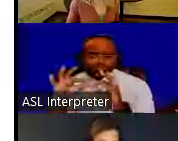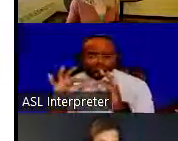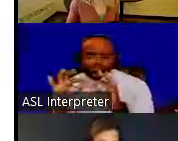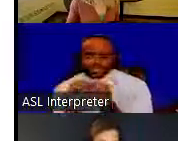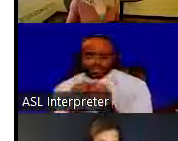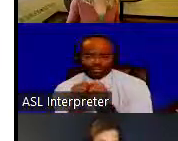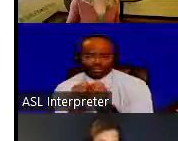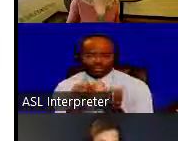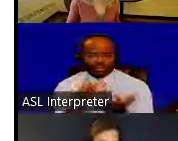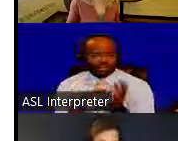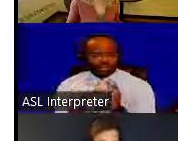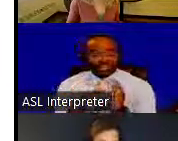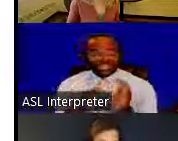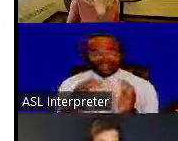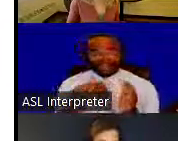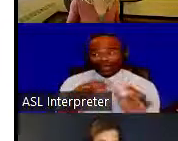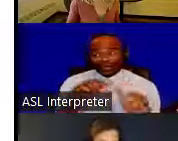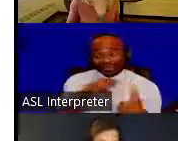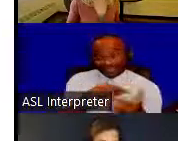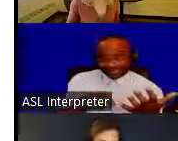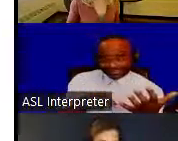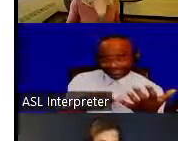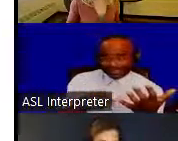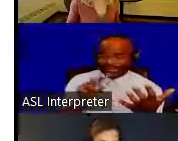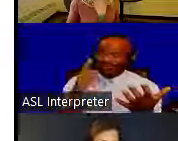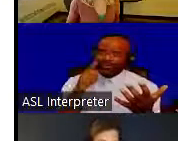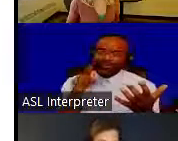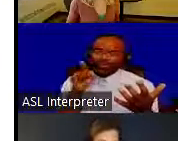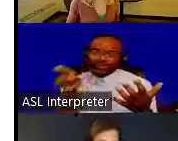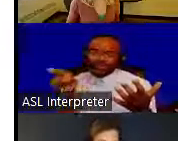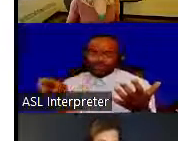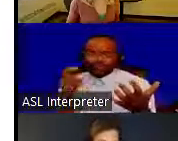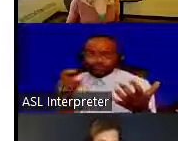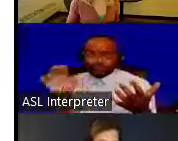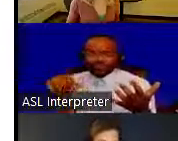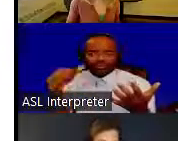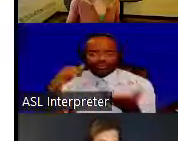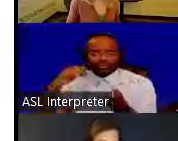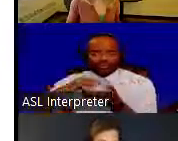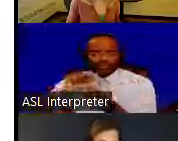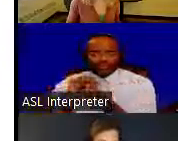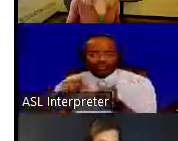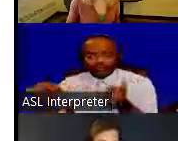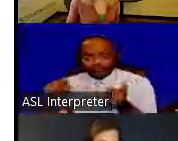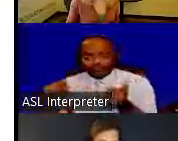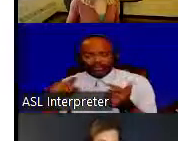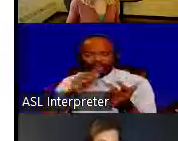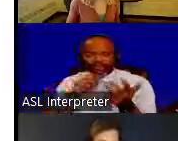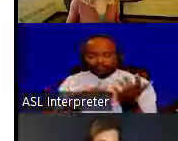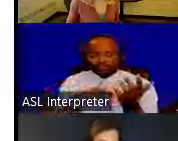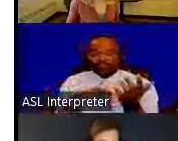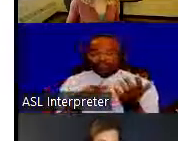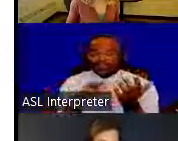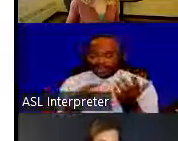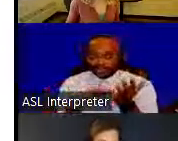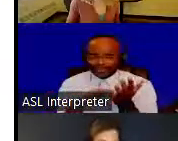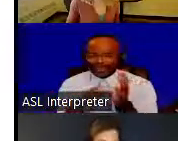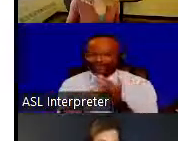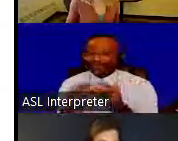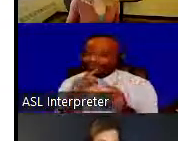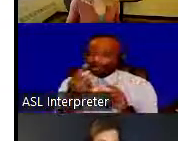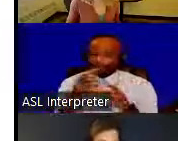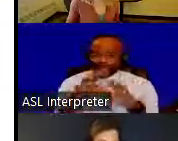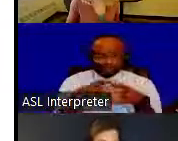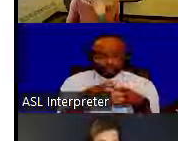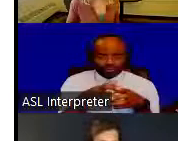to acknowledge for these other partners and these other resources in this area. So yes, that interdisciplinary conversation is